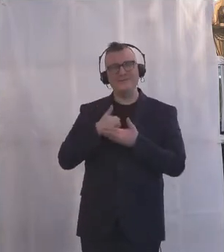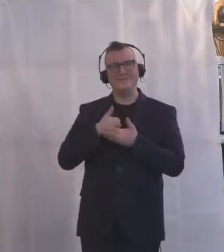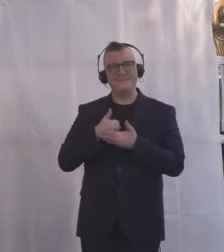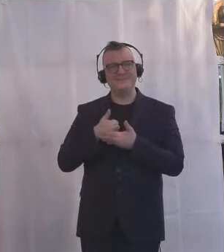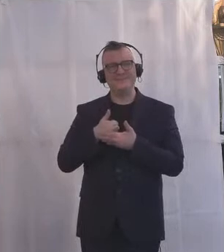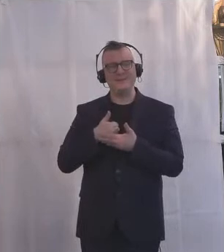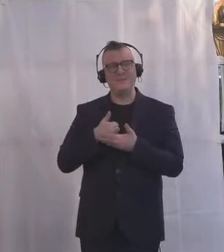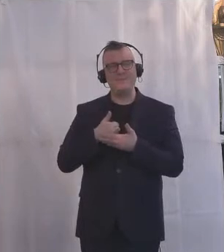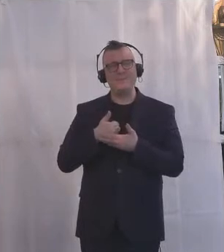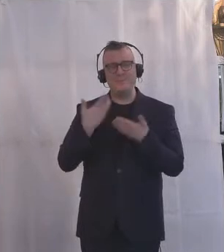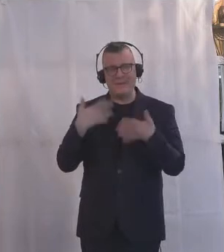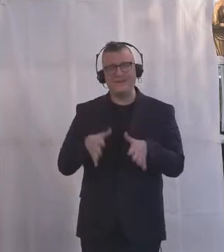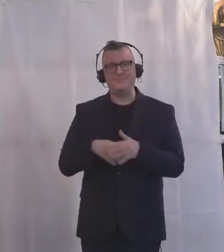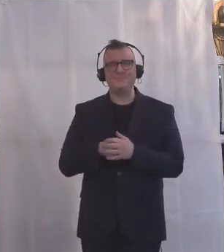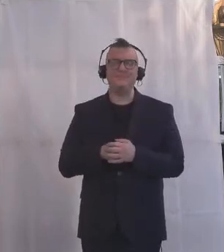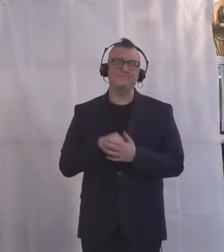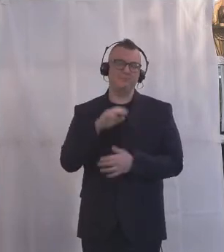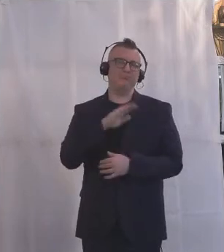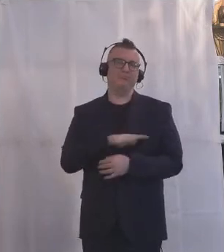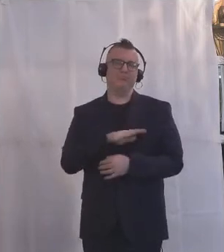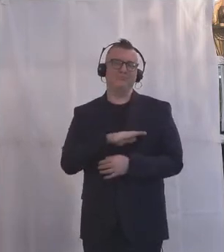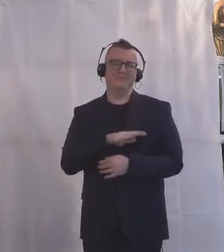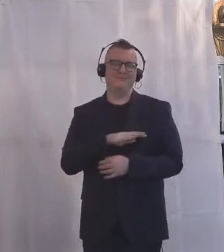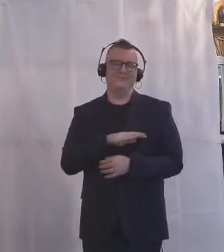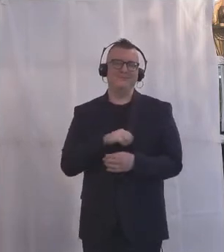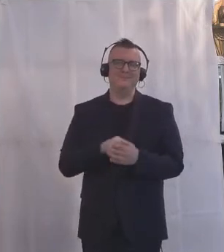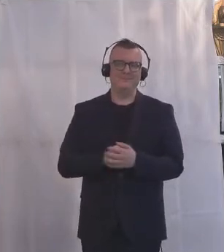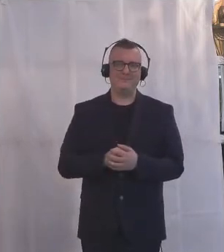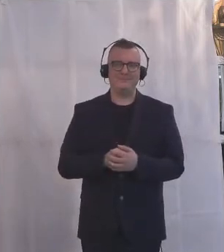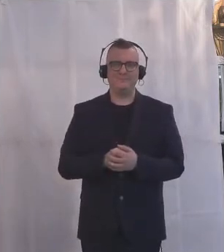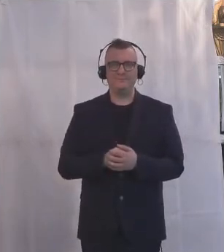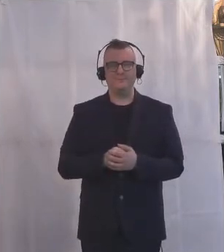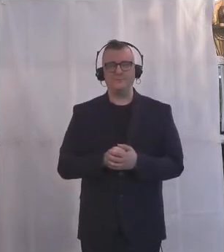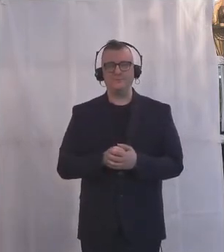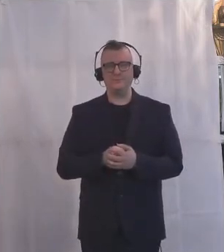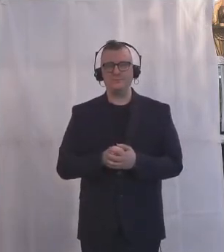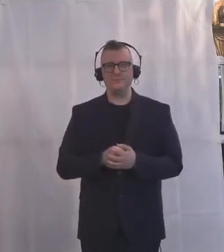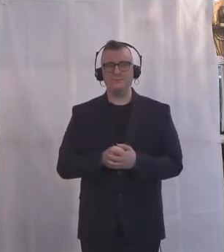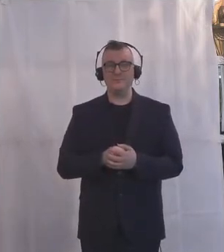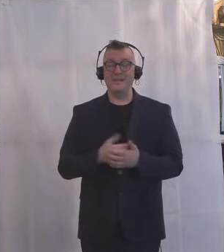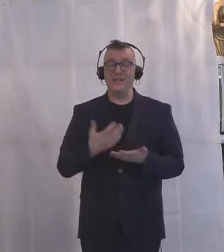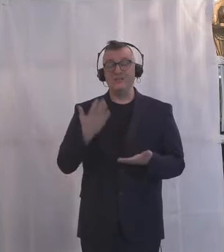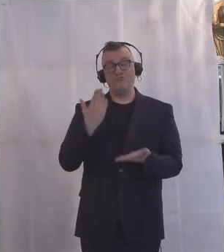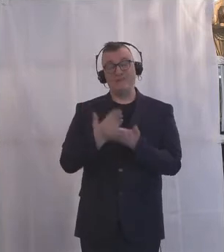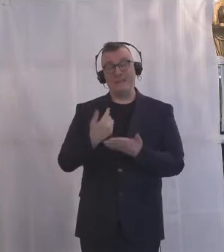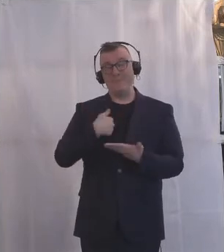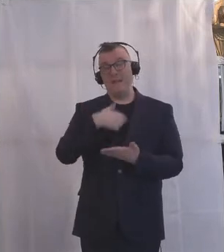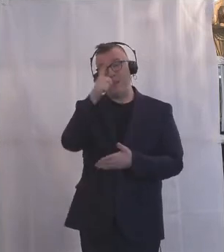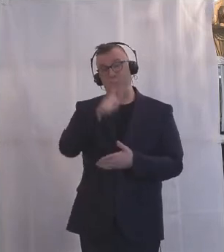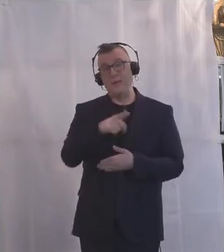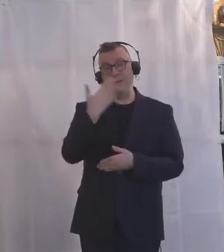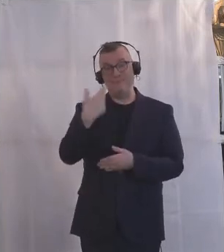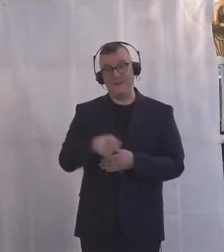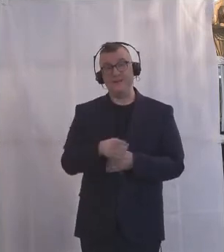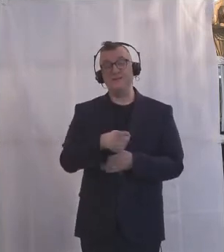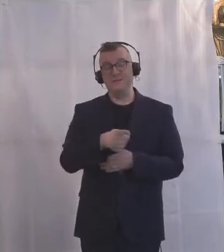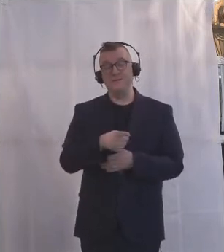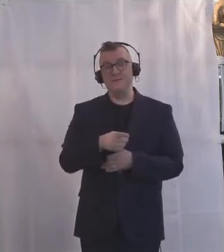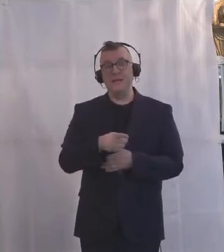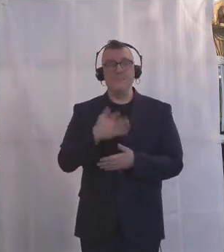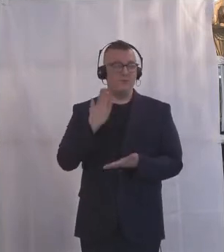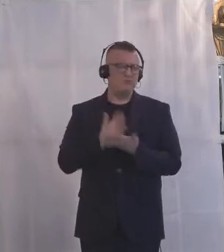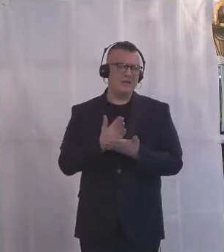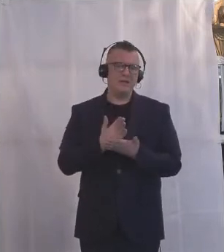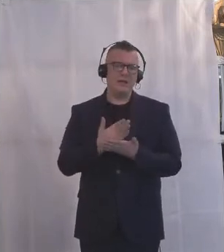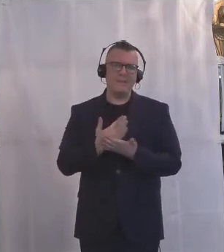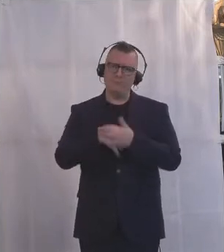done. So I have landed on my feet, but I have actually worked really